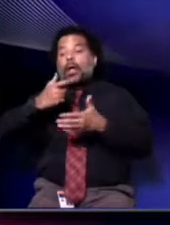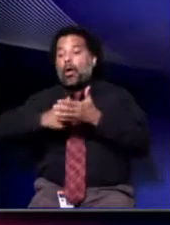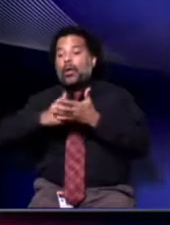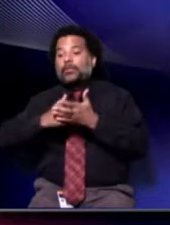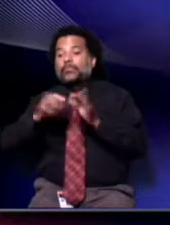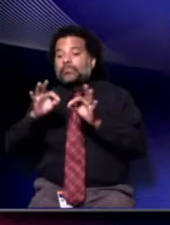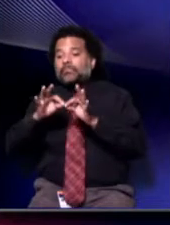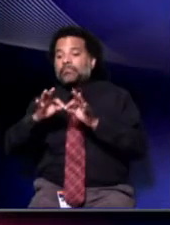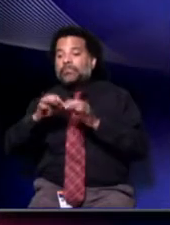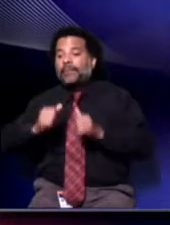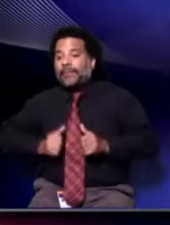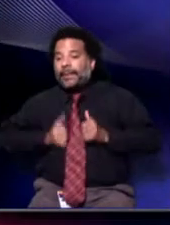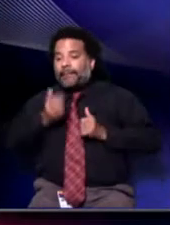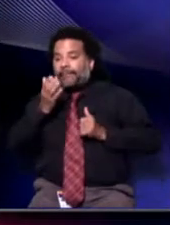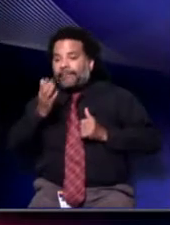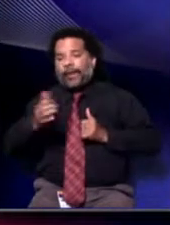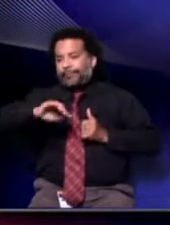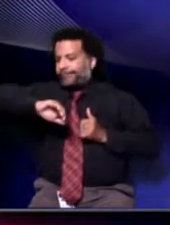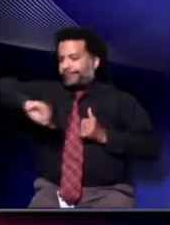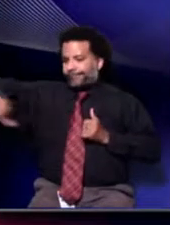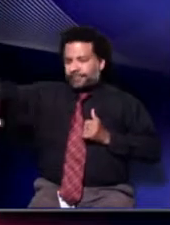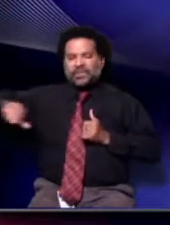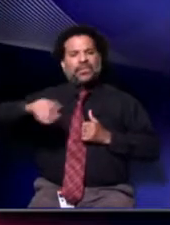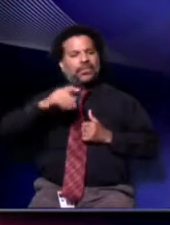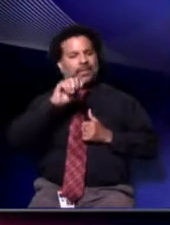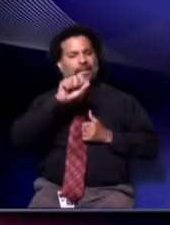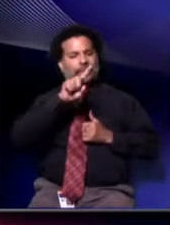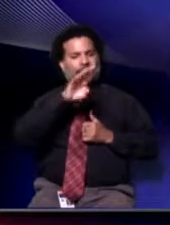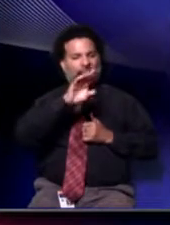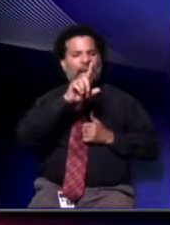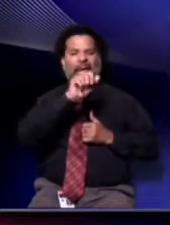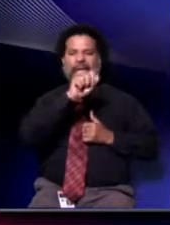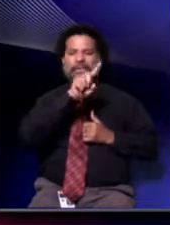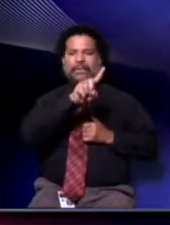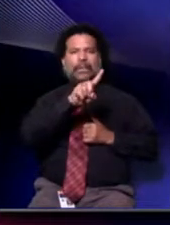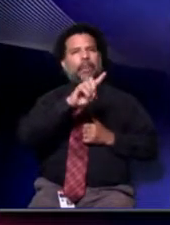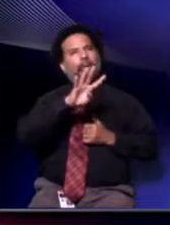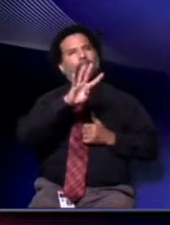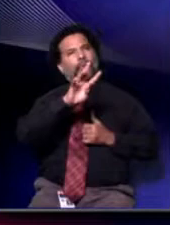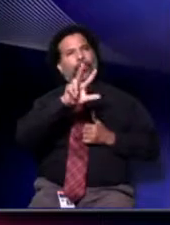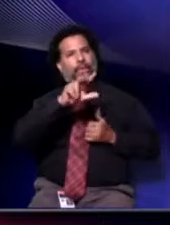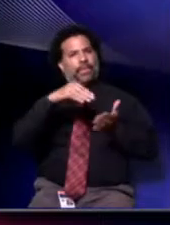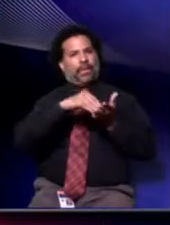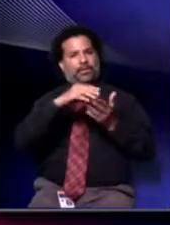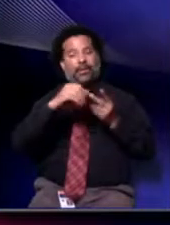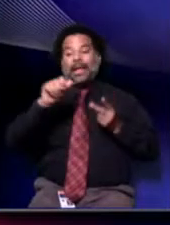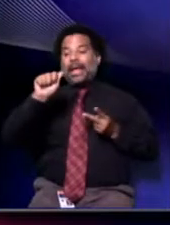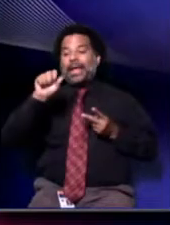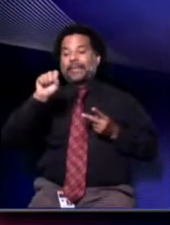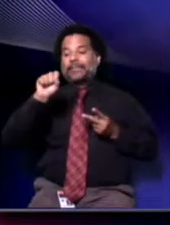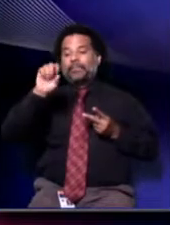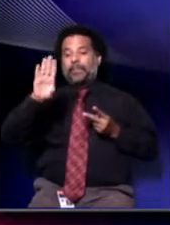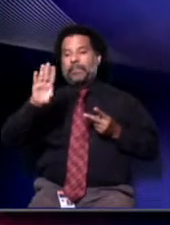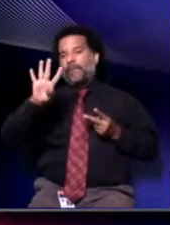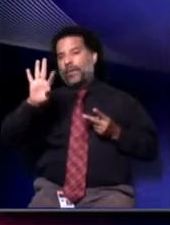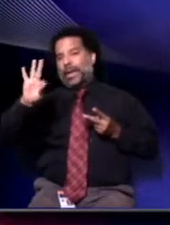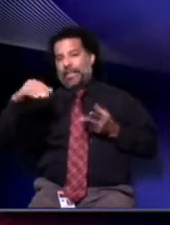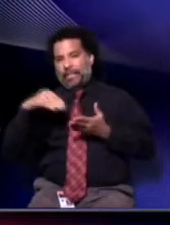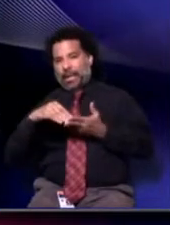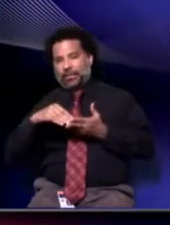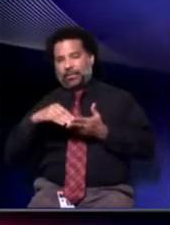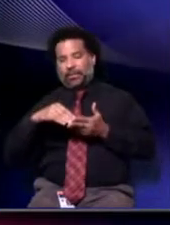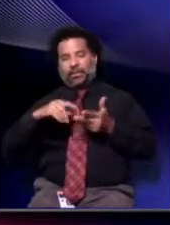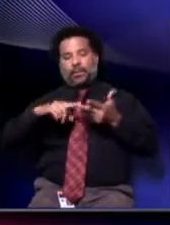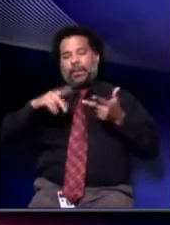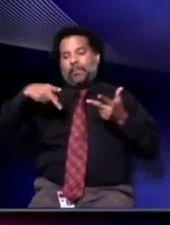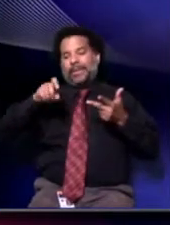see that ASDs are around $43,000 per student, ASB around $49,000, and PDSD